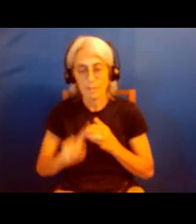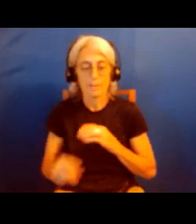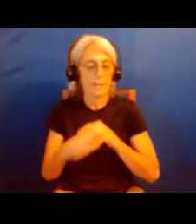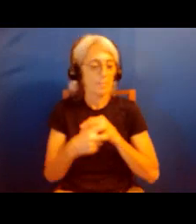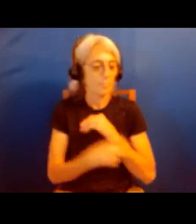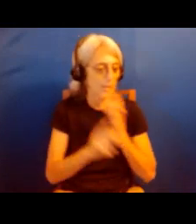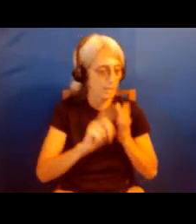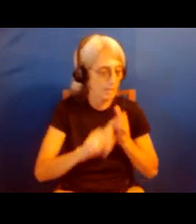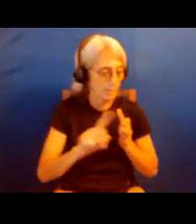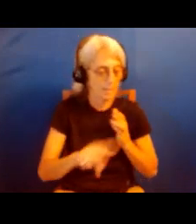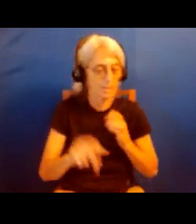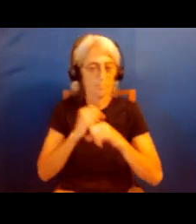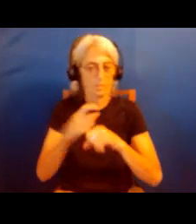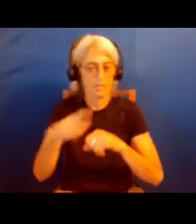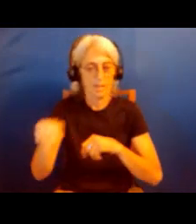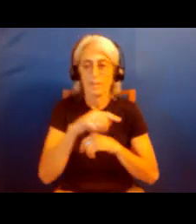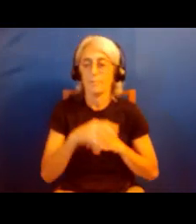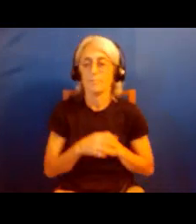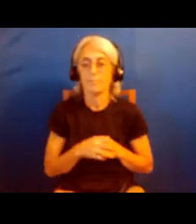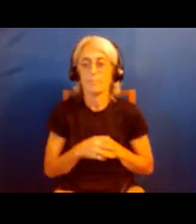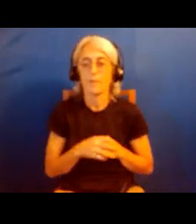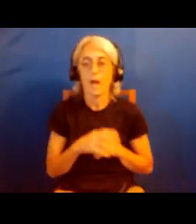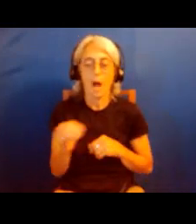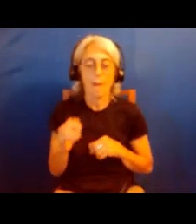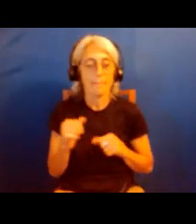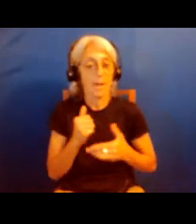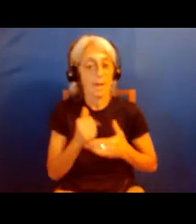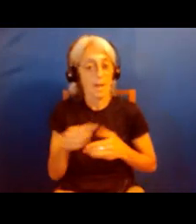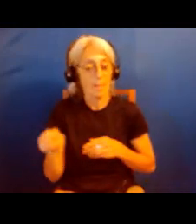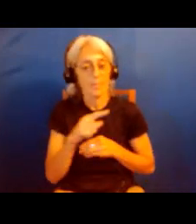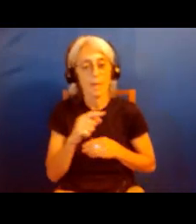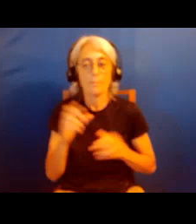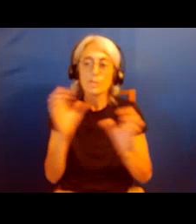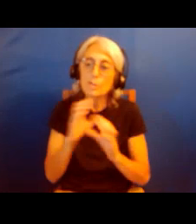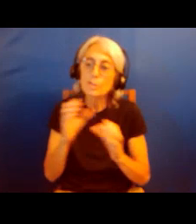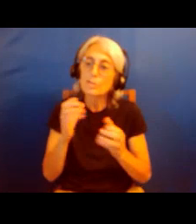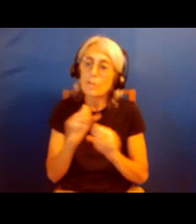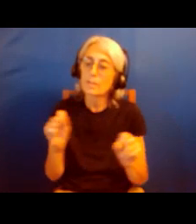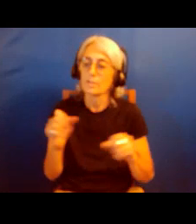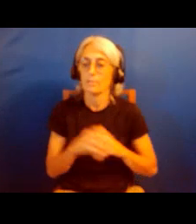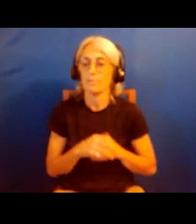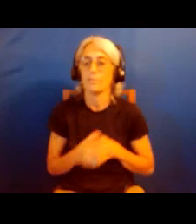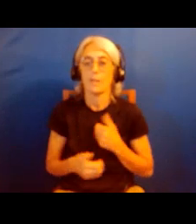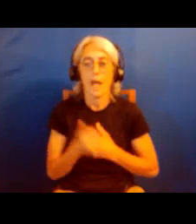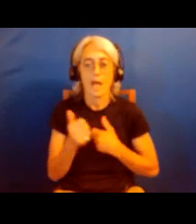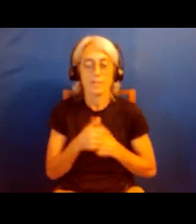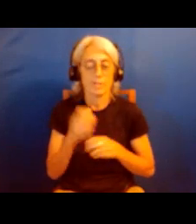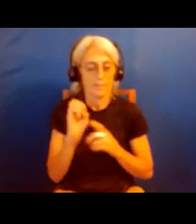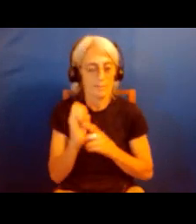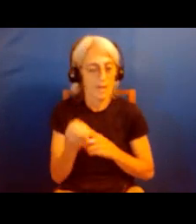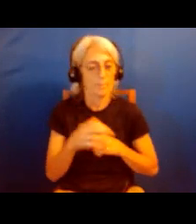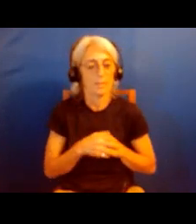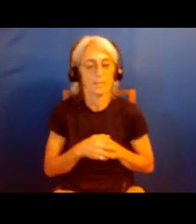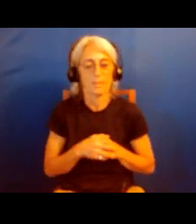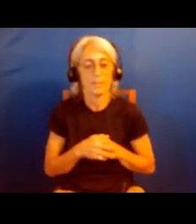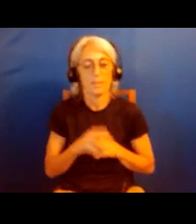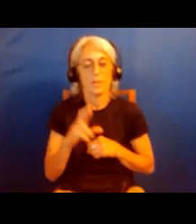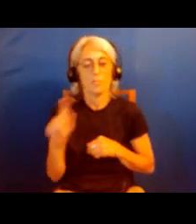they could be used to assist in search and rescue, in hazardous environments, and rock